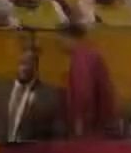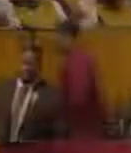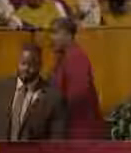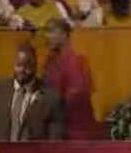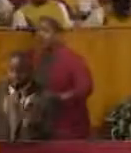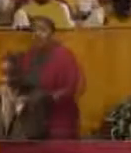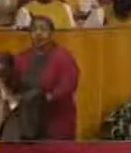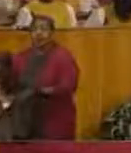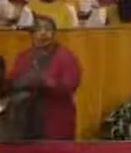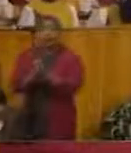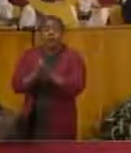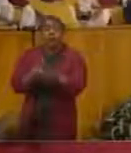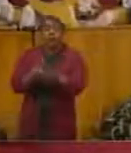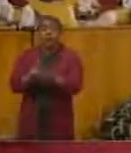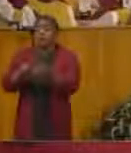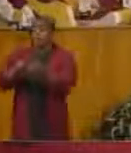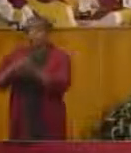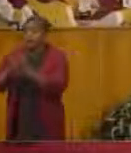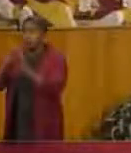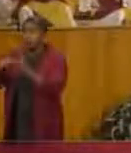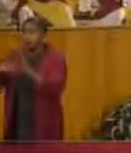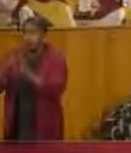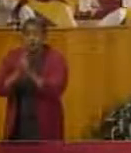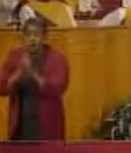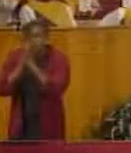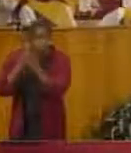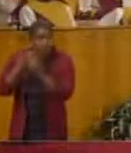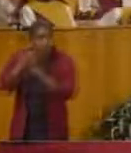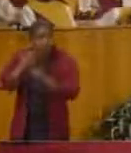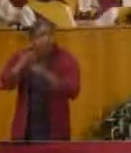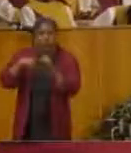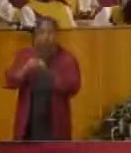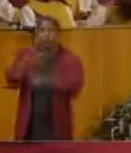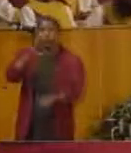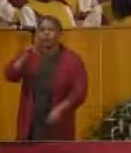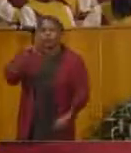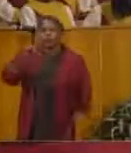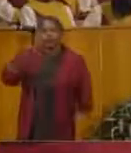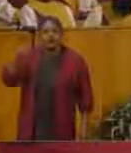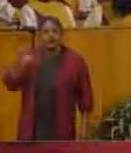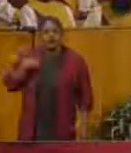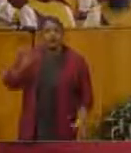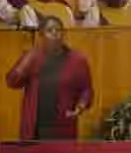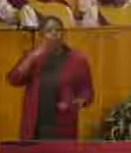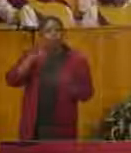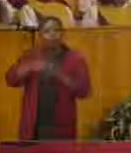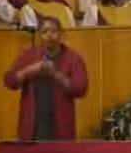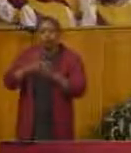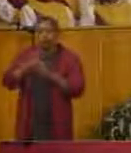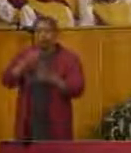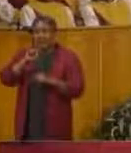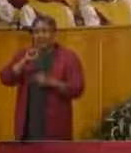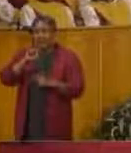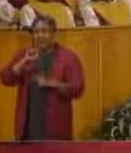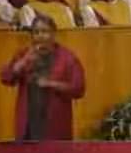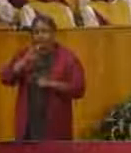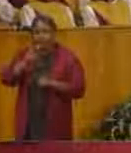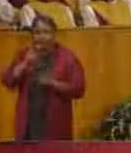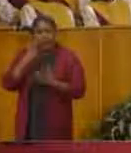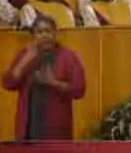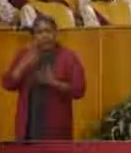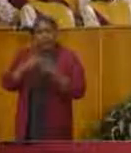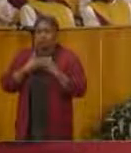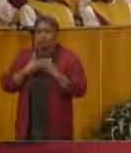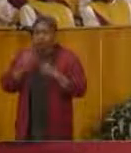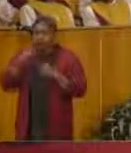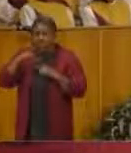As we begin our journey into the Word of God in 2018, I want to begin a series today that will carry us through this entire month